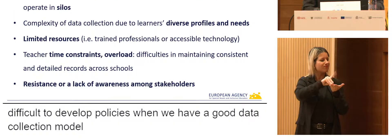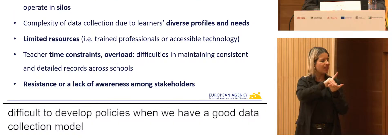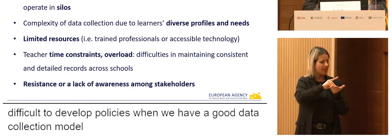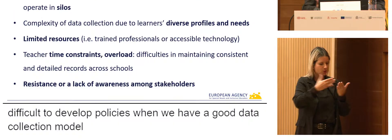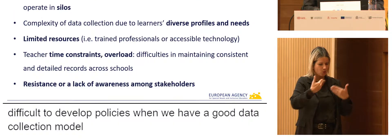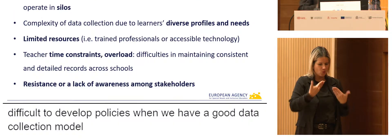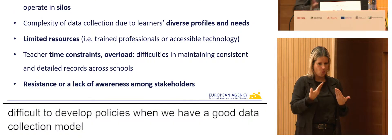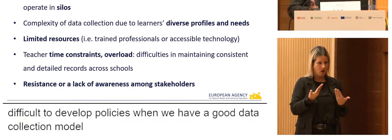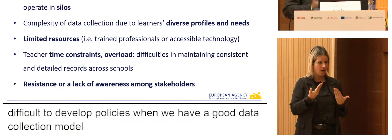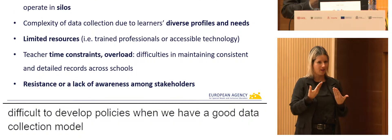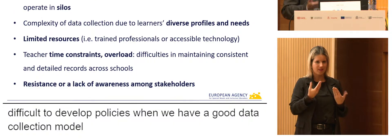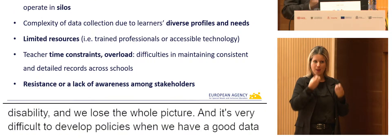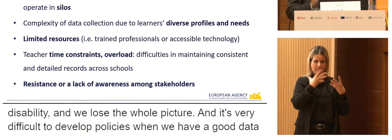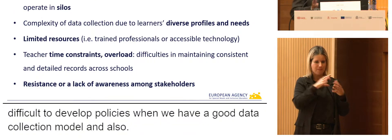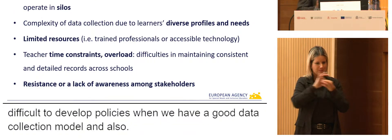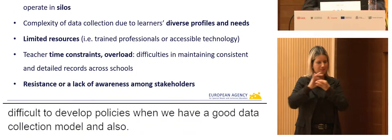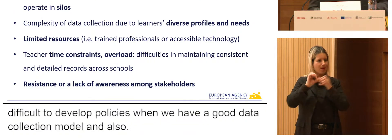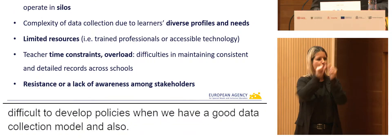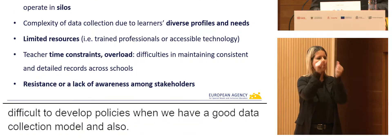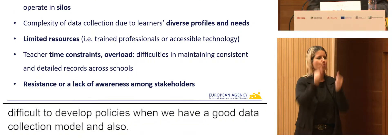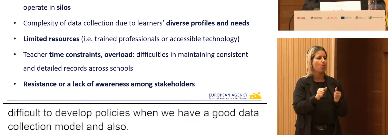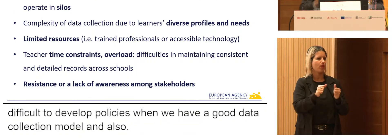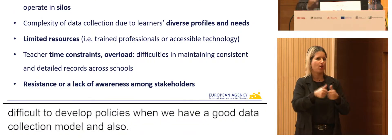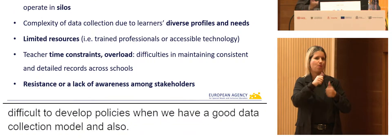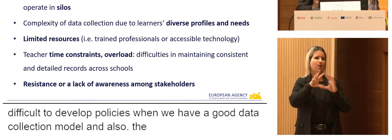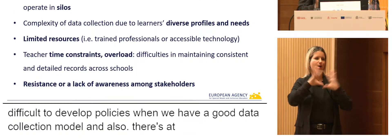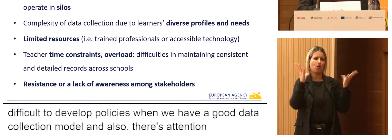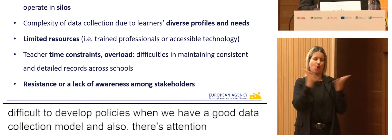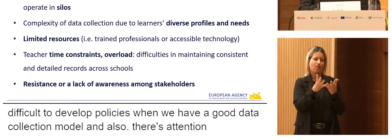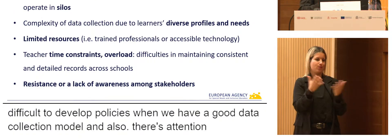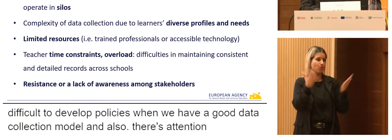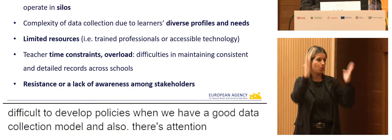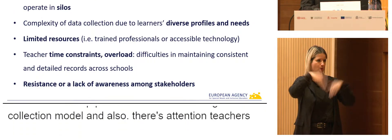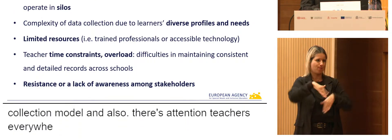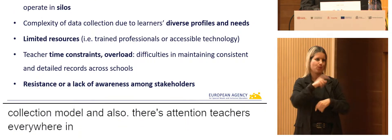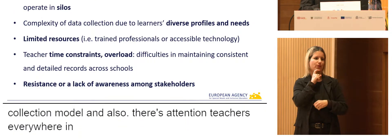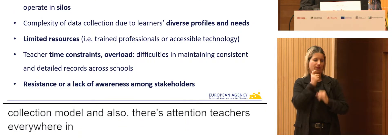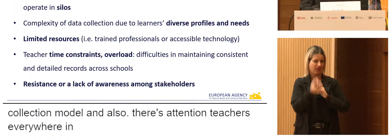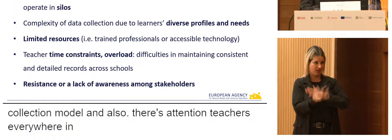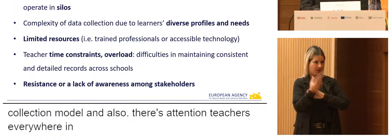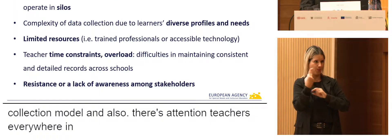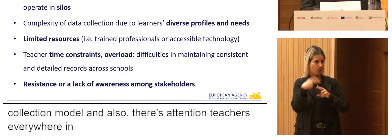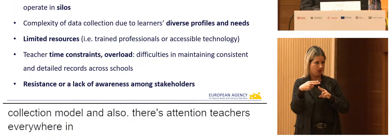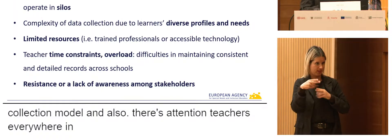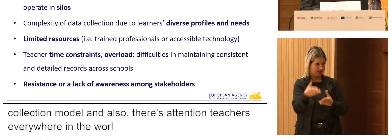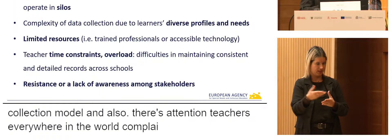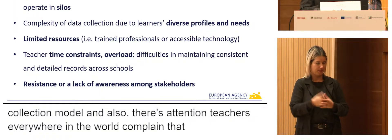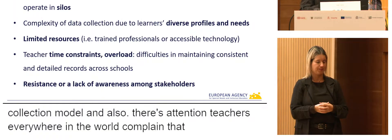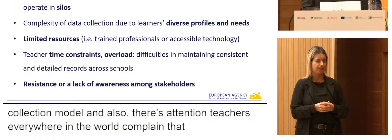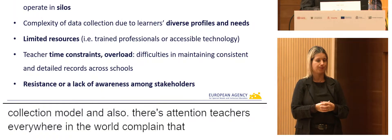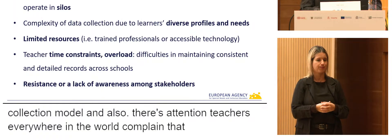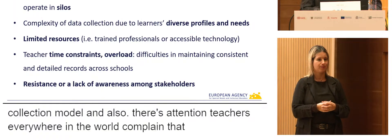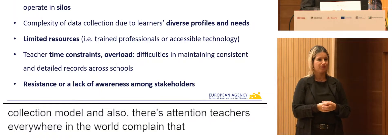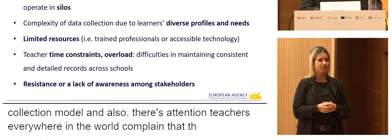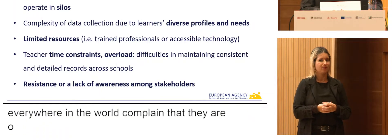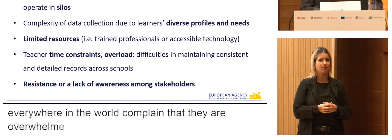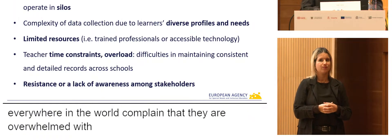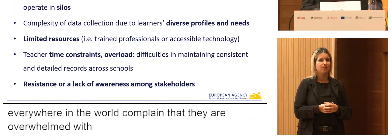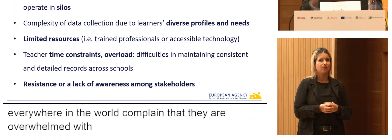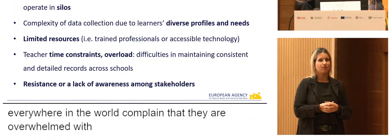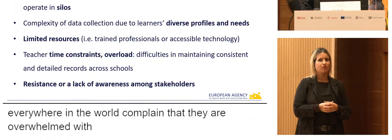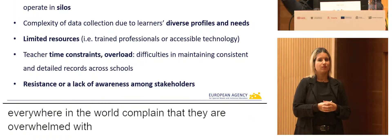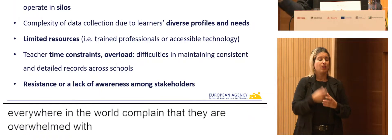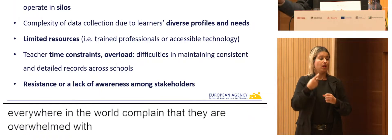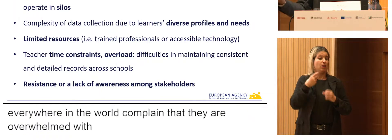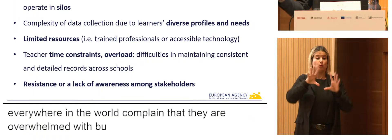also, there's a tension. Teachers everywhere in the world complain that they are overwhelmed with bureaucracy,